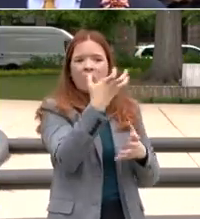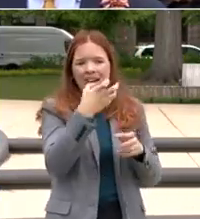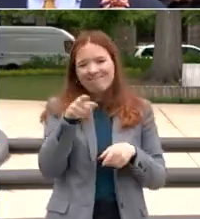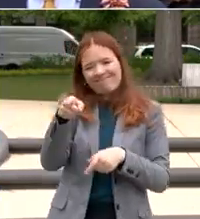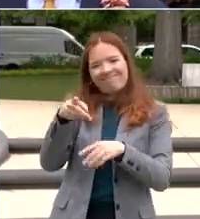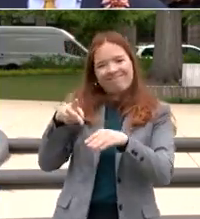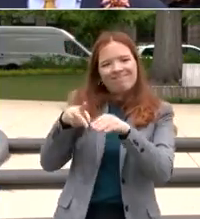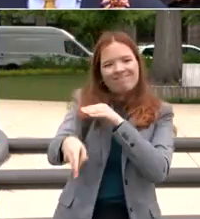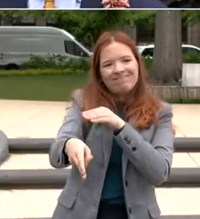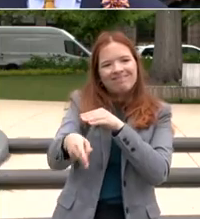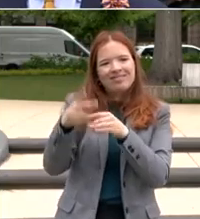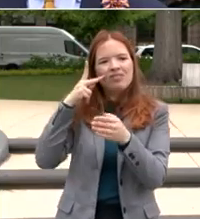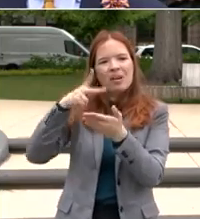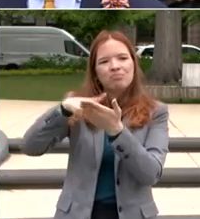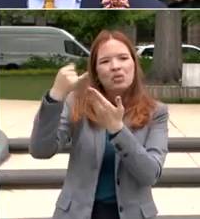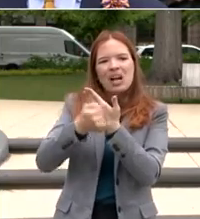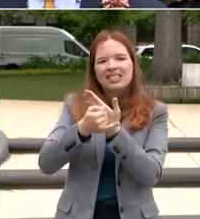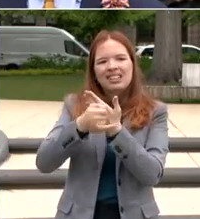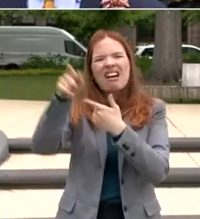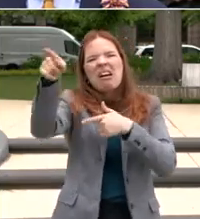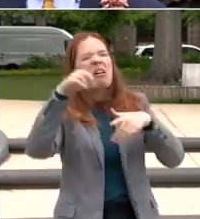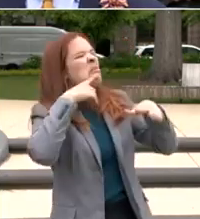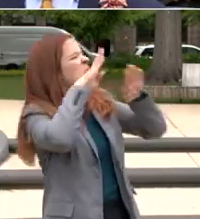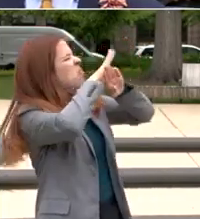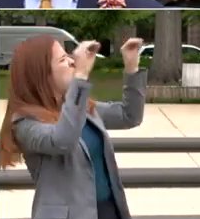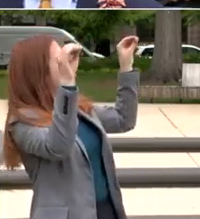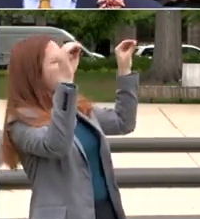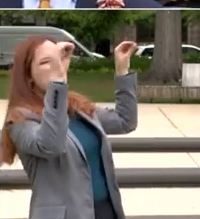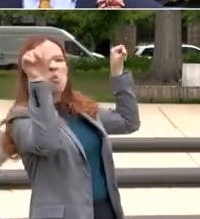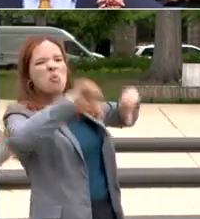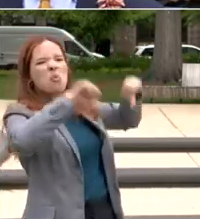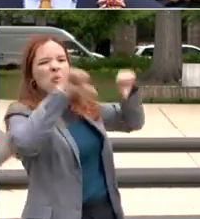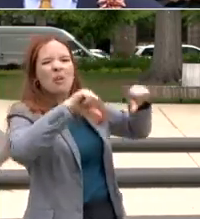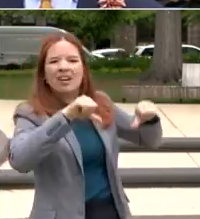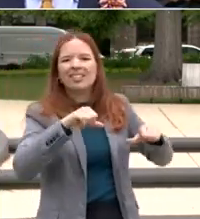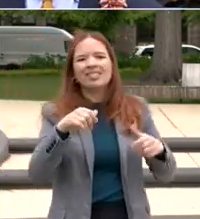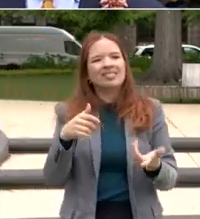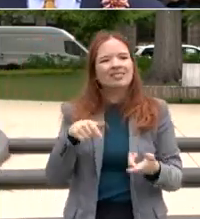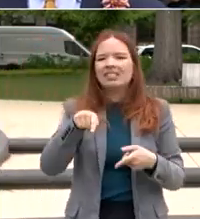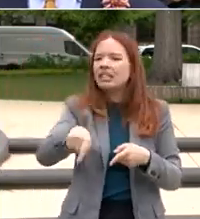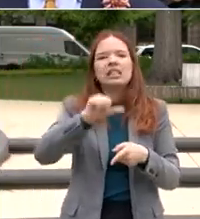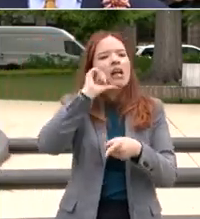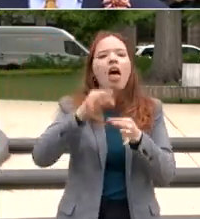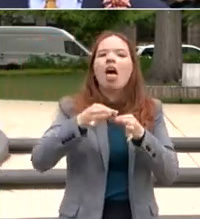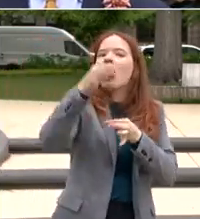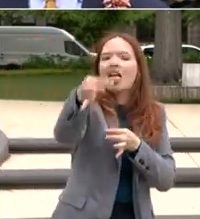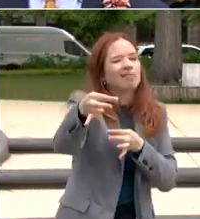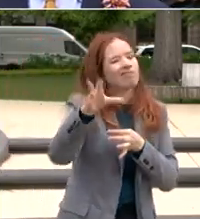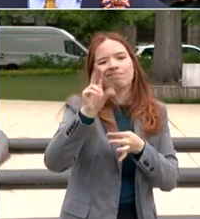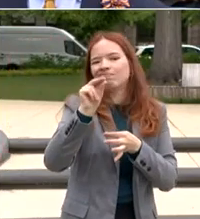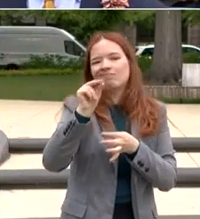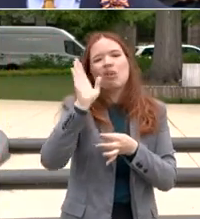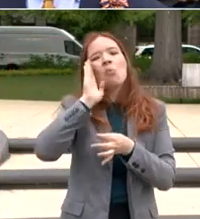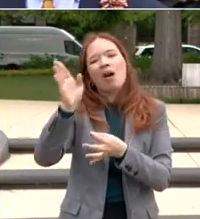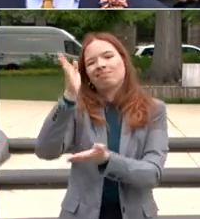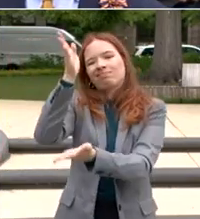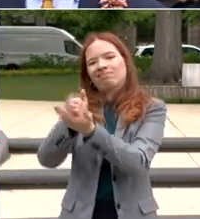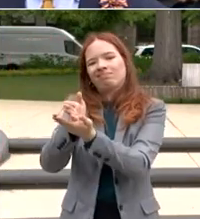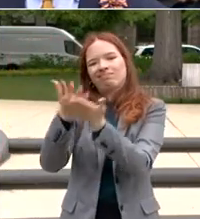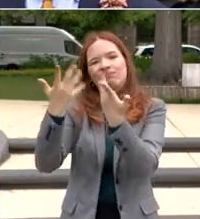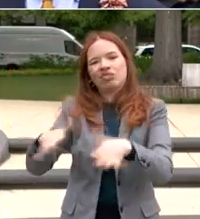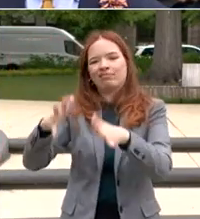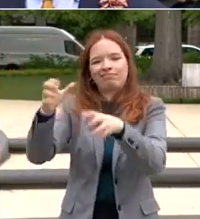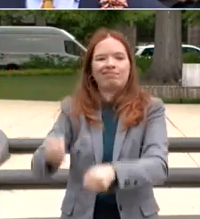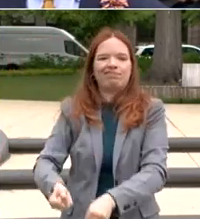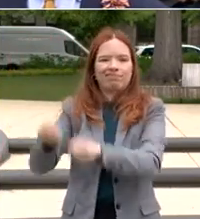Transitway, this is not a delay. Let me be very clear. This will kill the project. Is not the way to